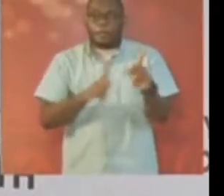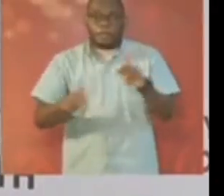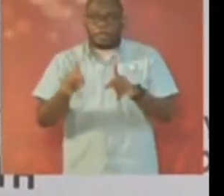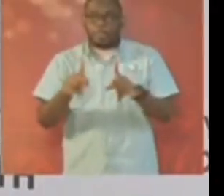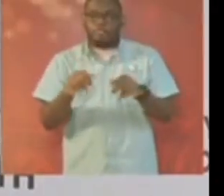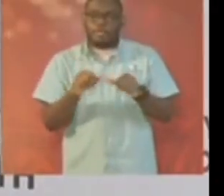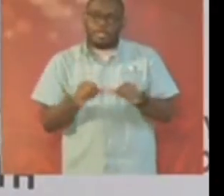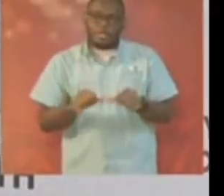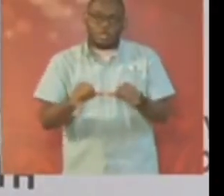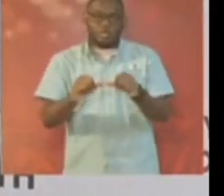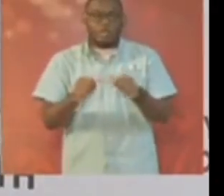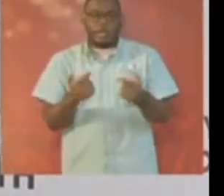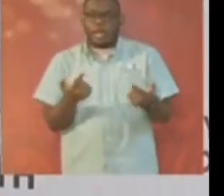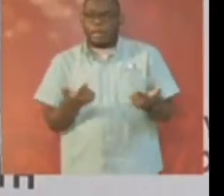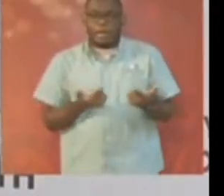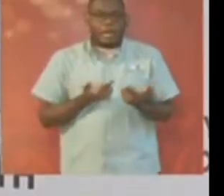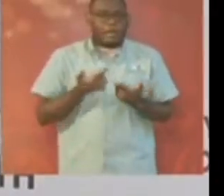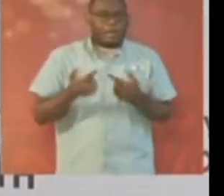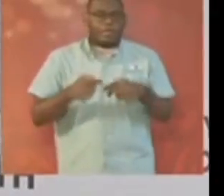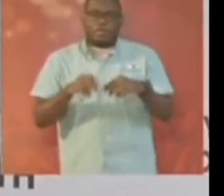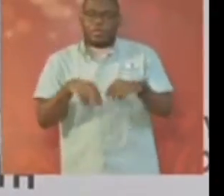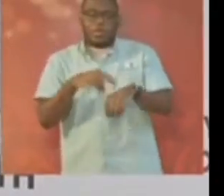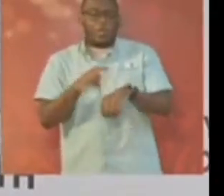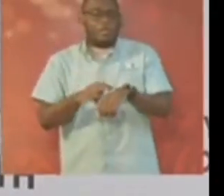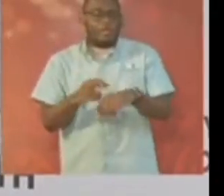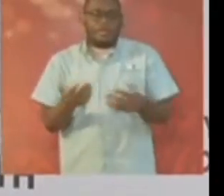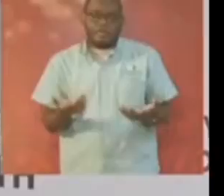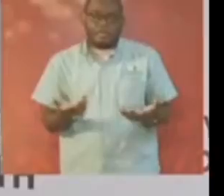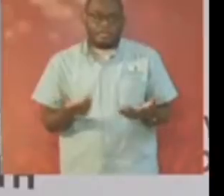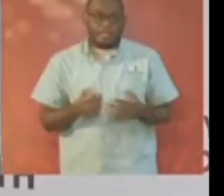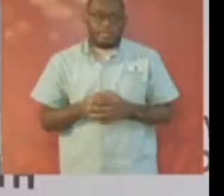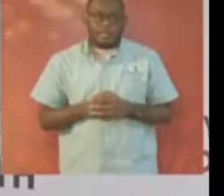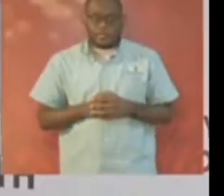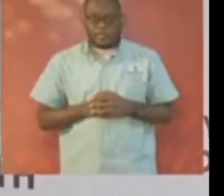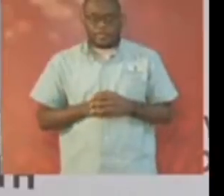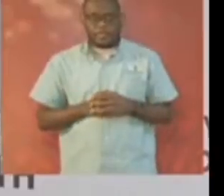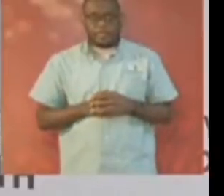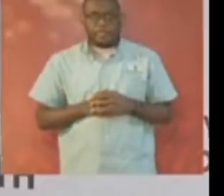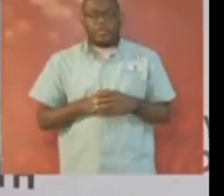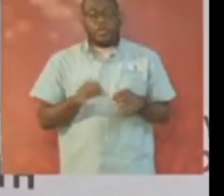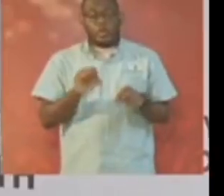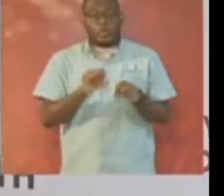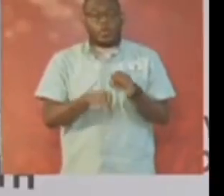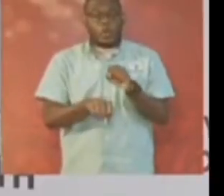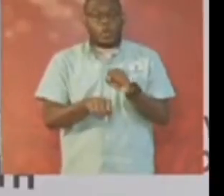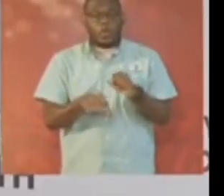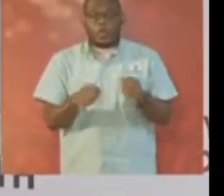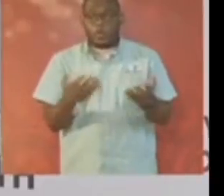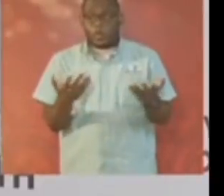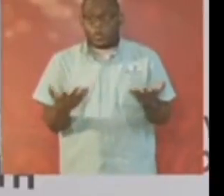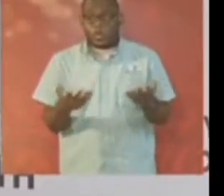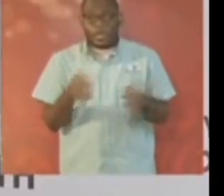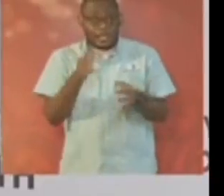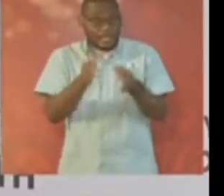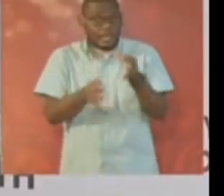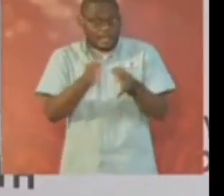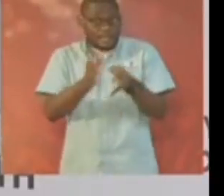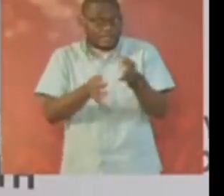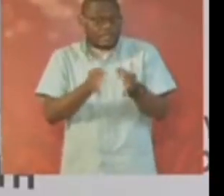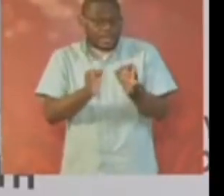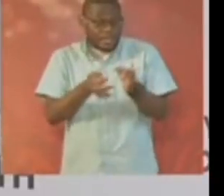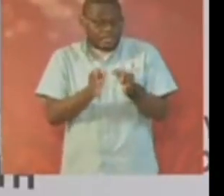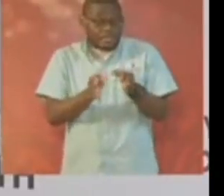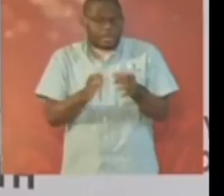done normally in other Christmases past. So if we are not careful, if